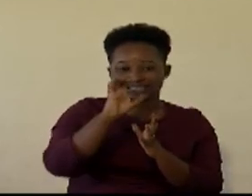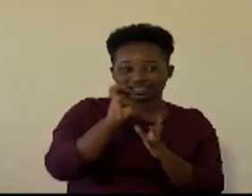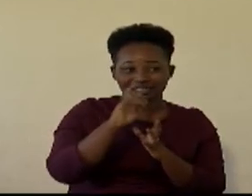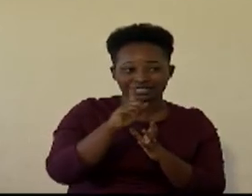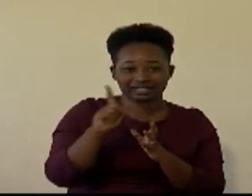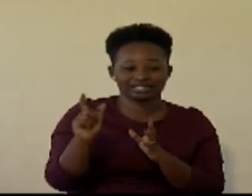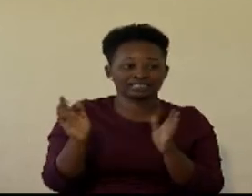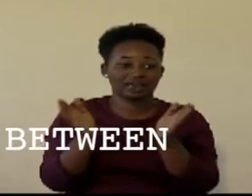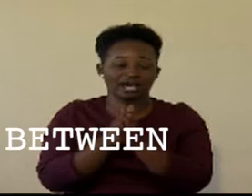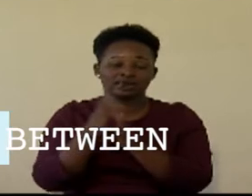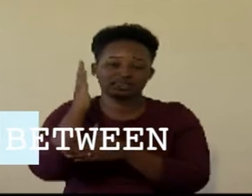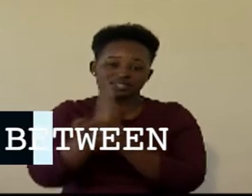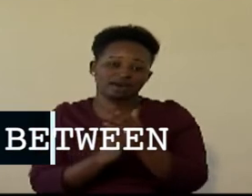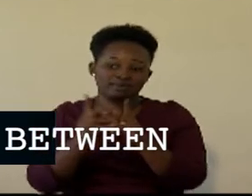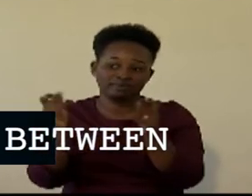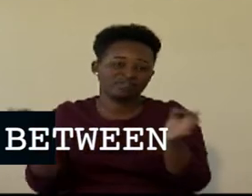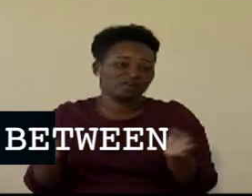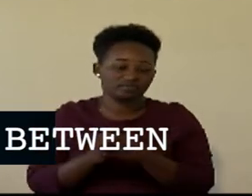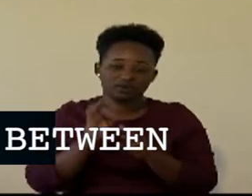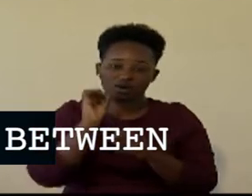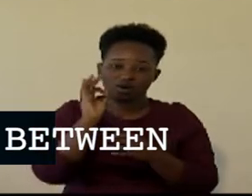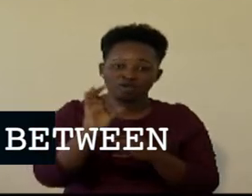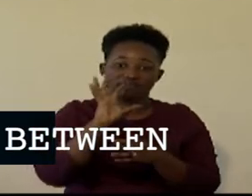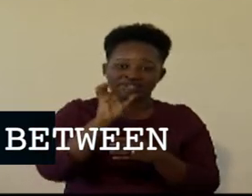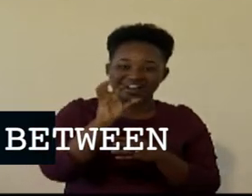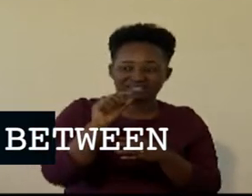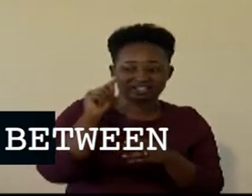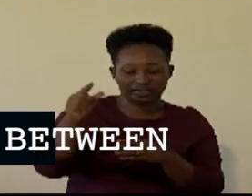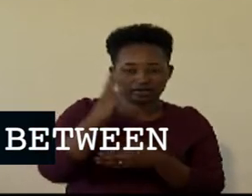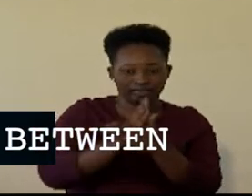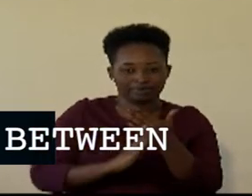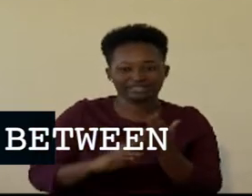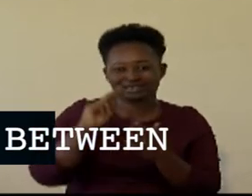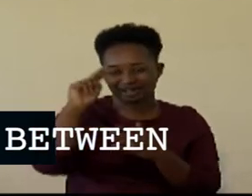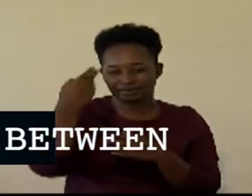some forms of cancer, like the second part in our lesson topic.